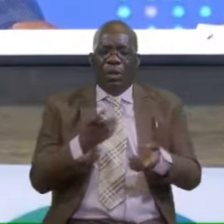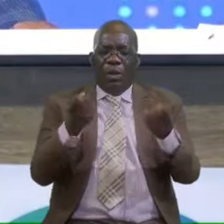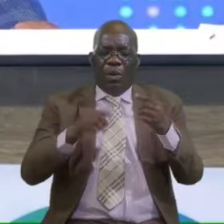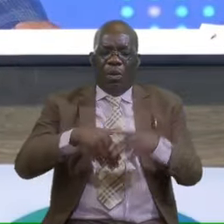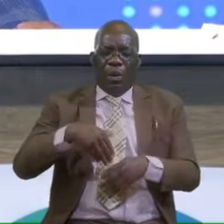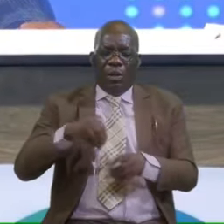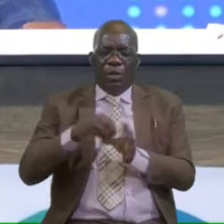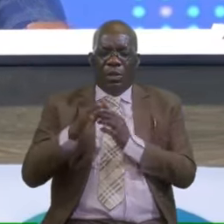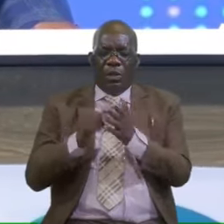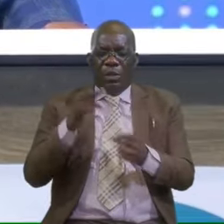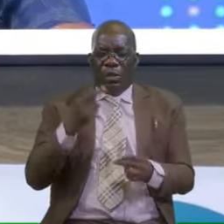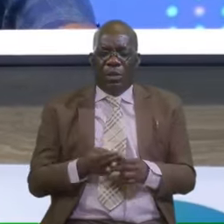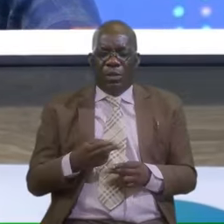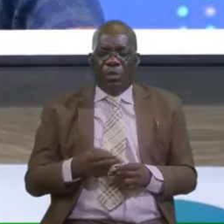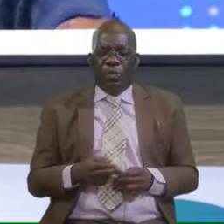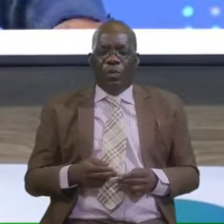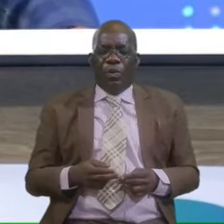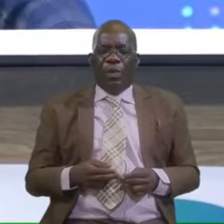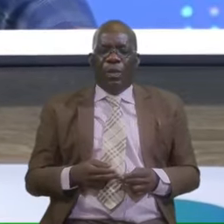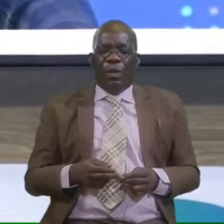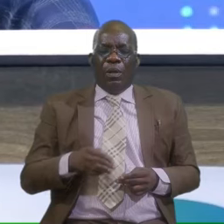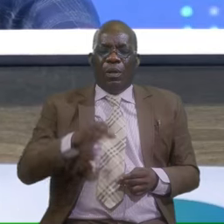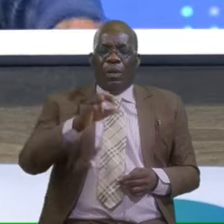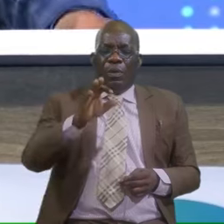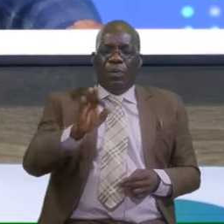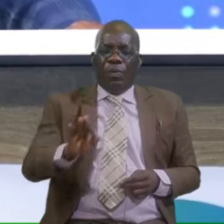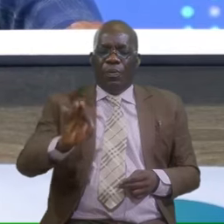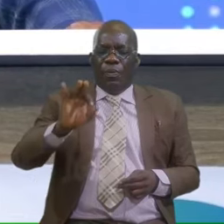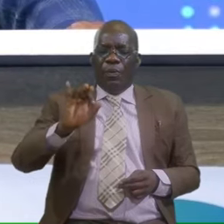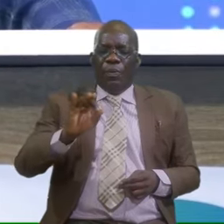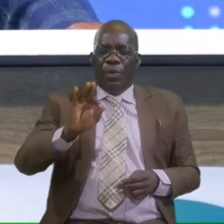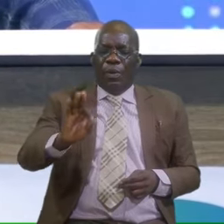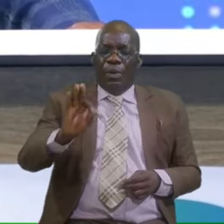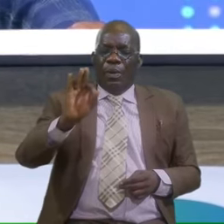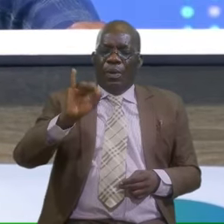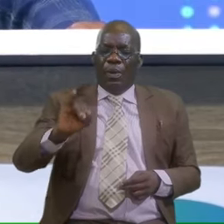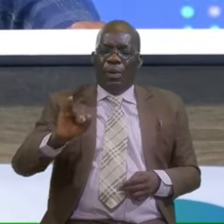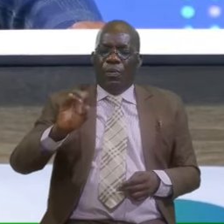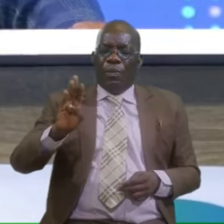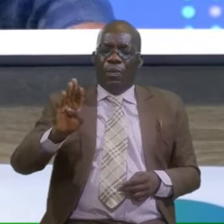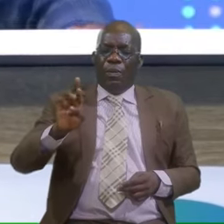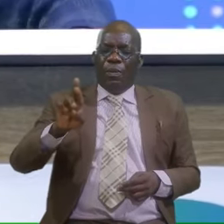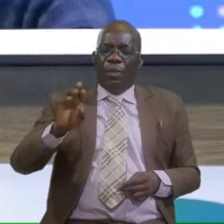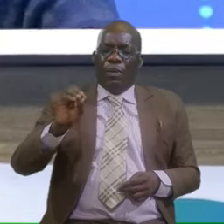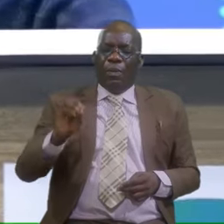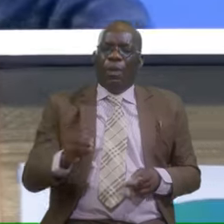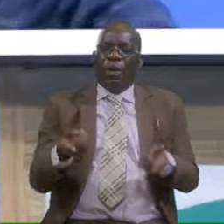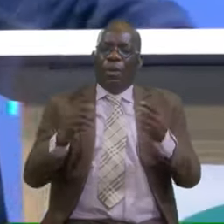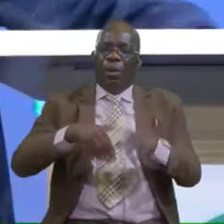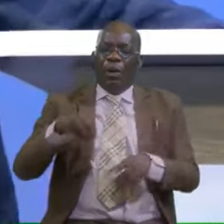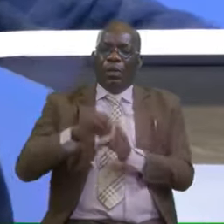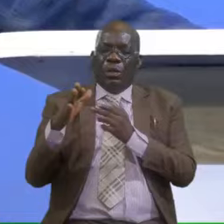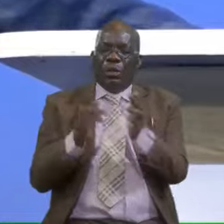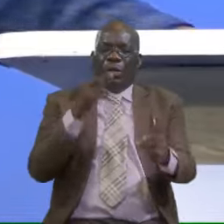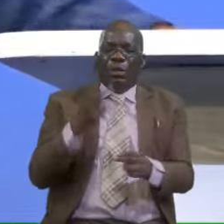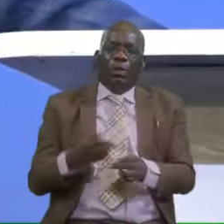name. Fibroid, come out in Jesus' name. And that problem in your